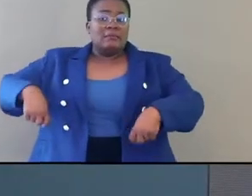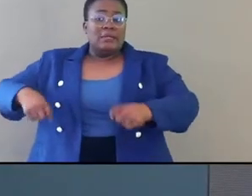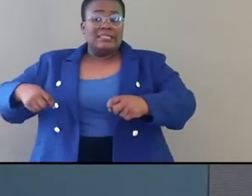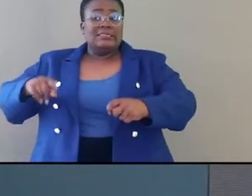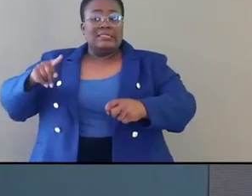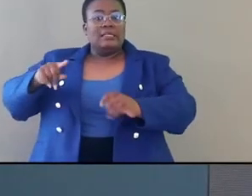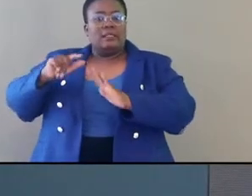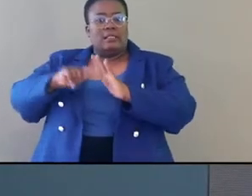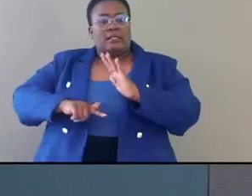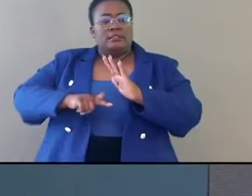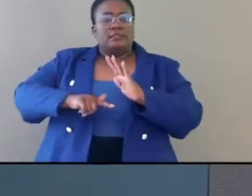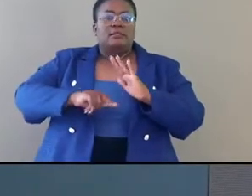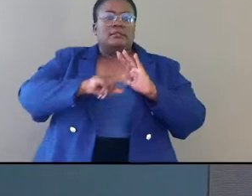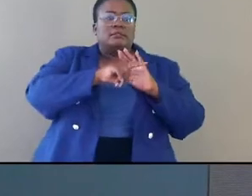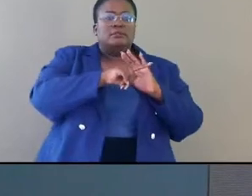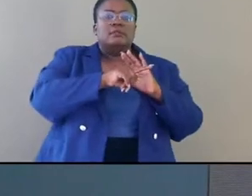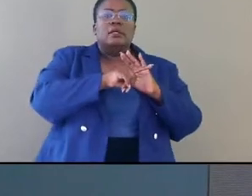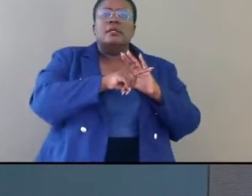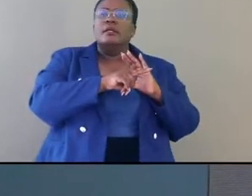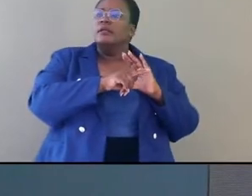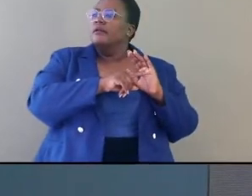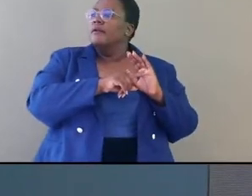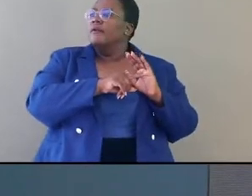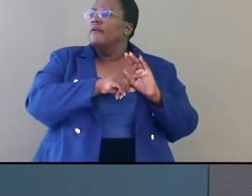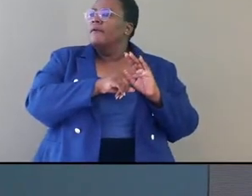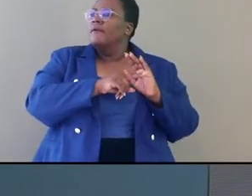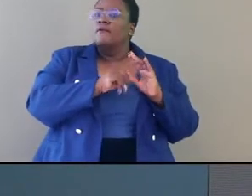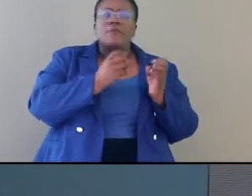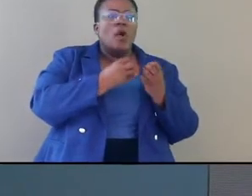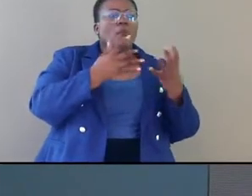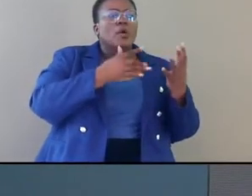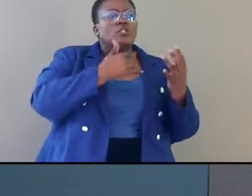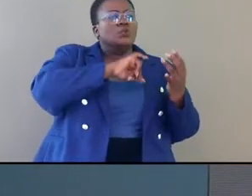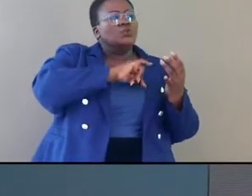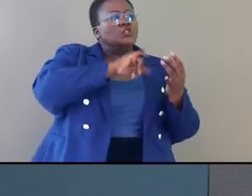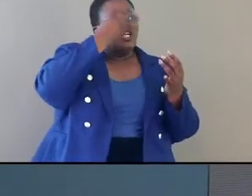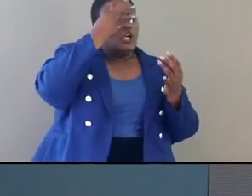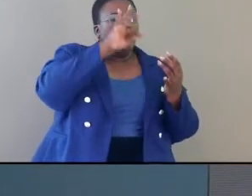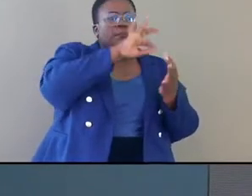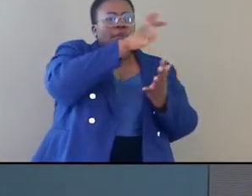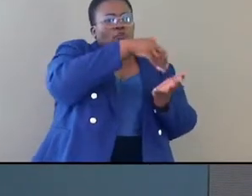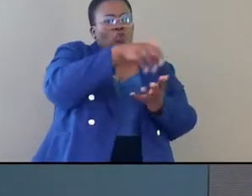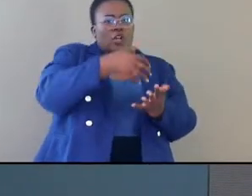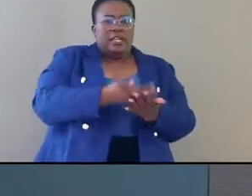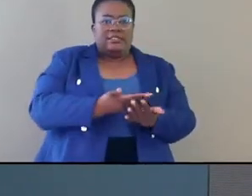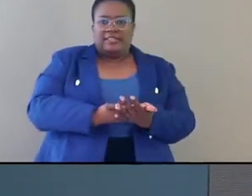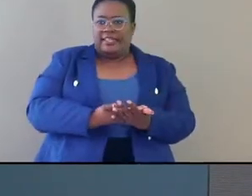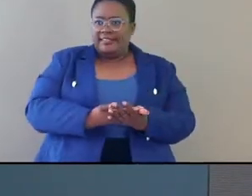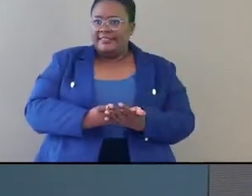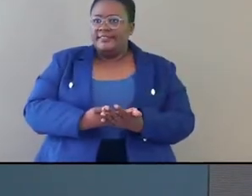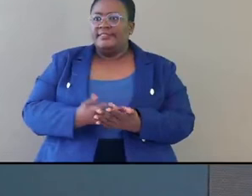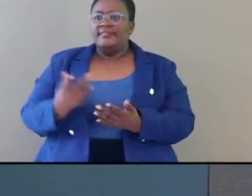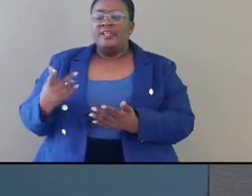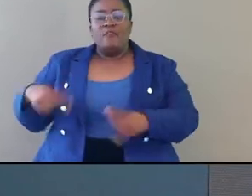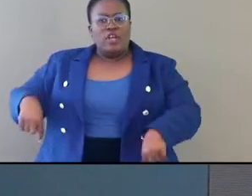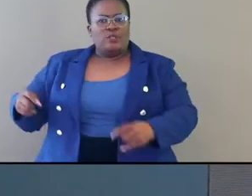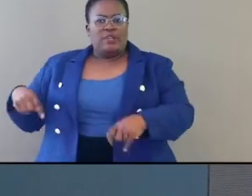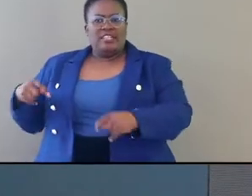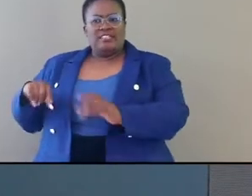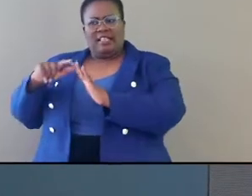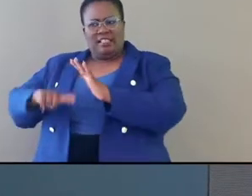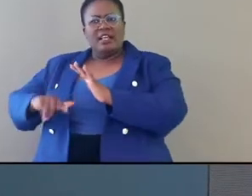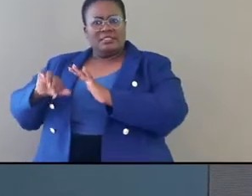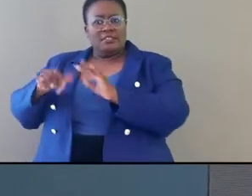and in accounting terms I don't know who's done accounting in this room that's a good sign right if your expenditure is less than revenue